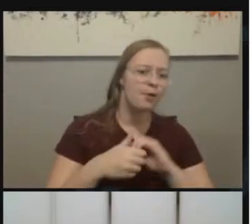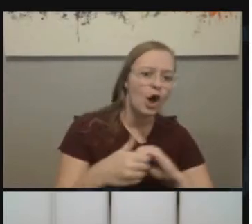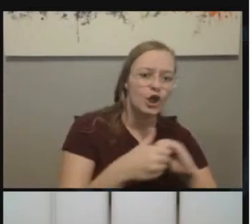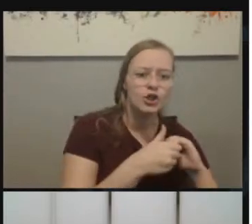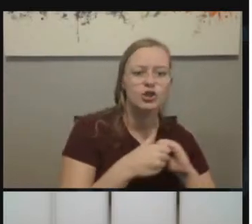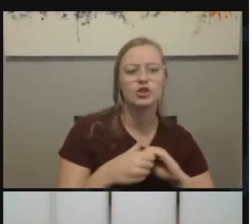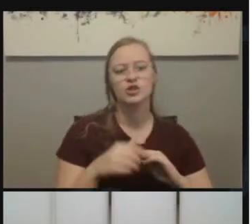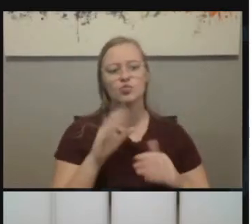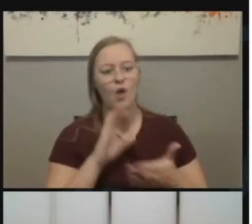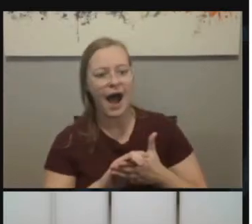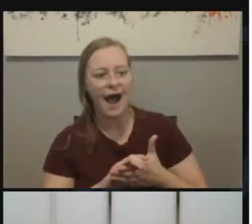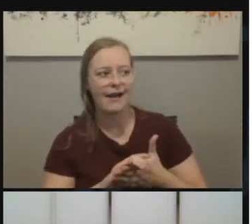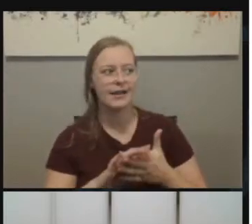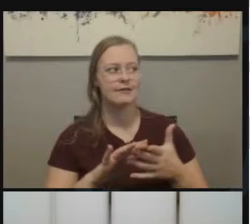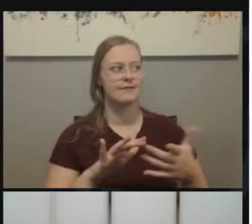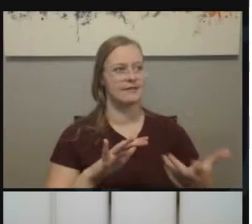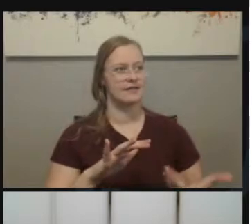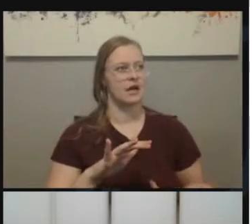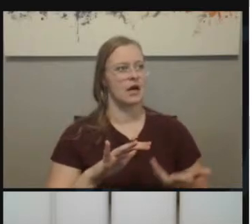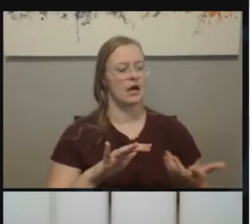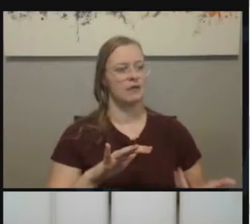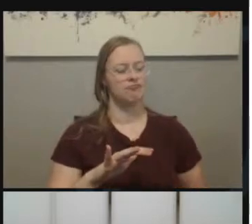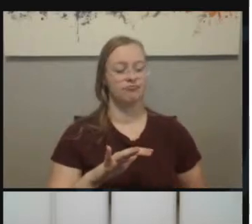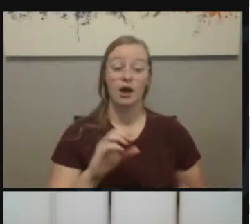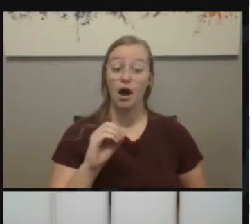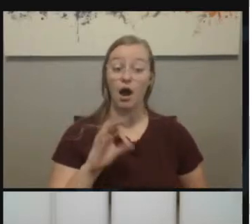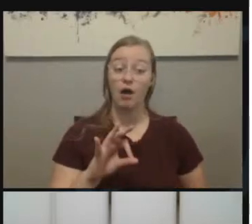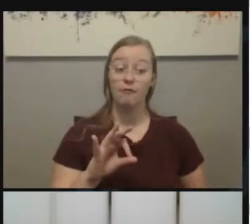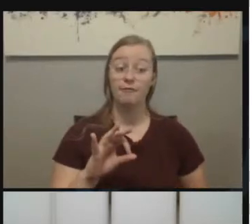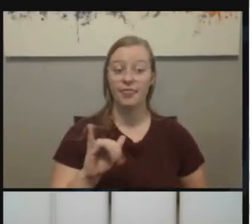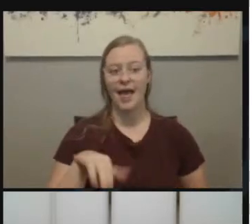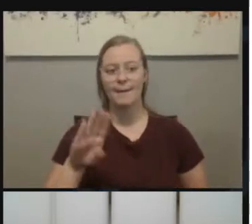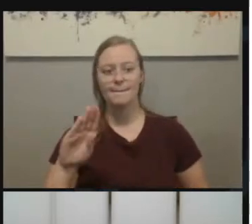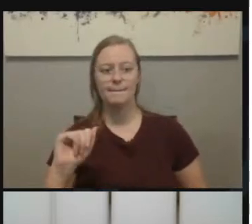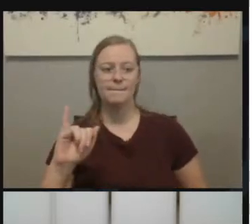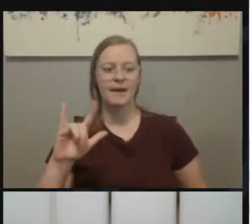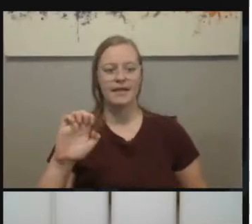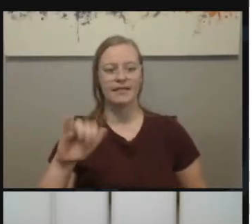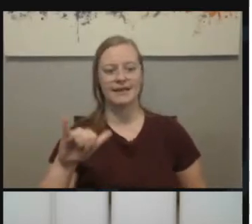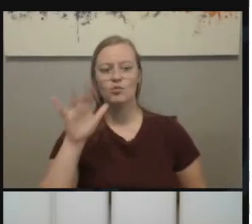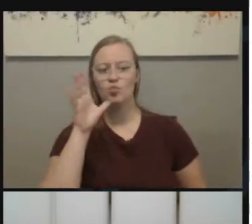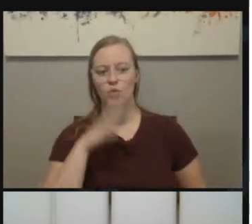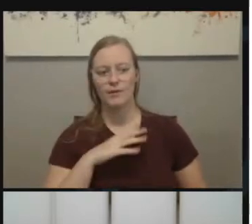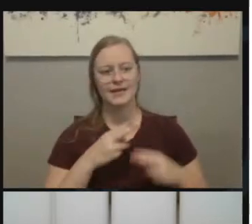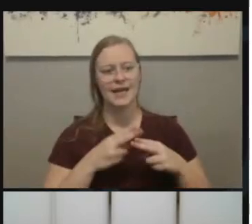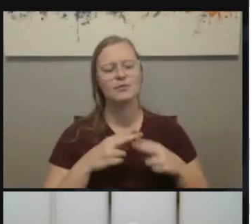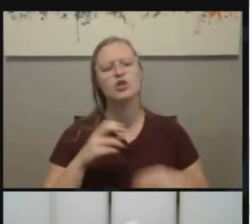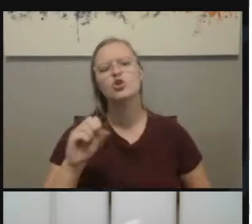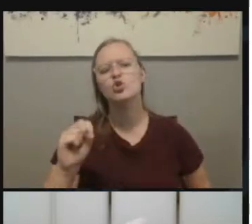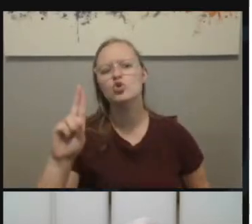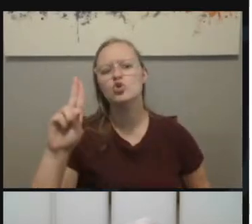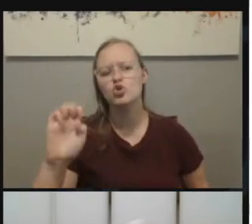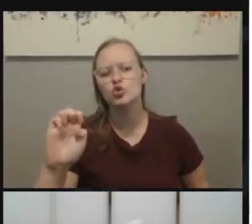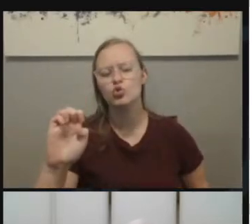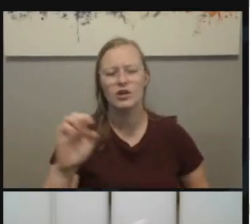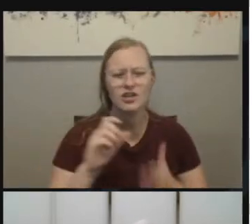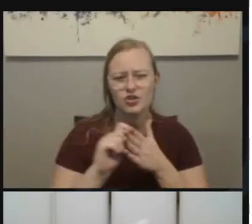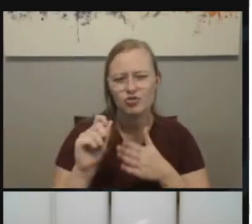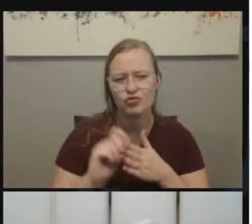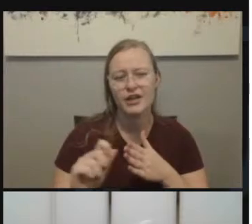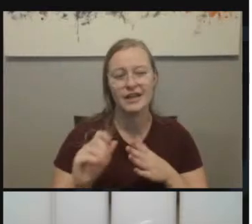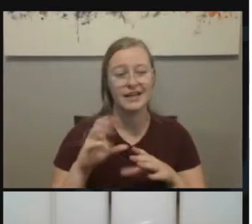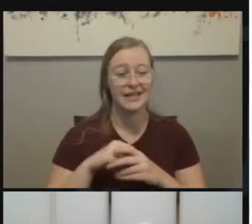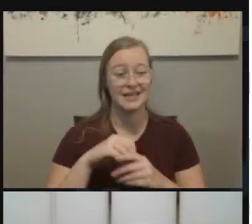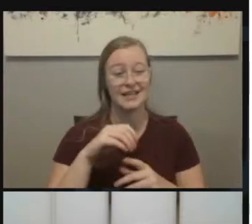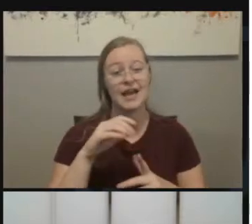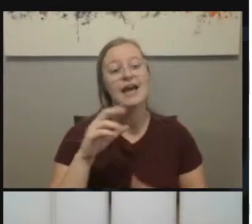the wives of that Bailey, a woman named Sue, or it's written a Negro